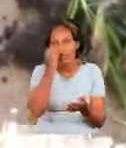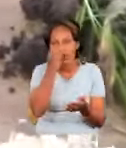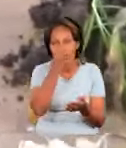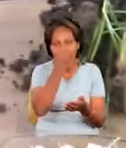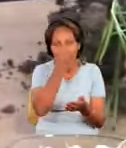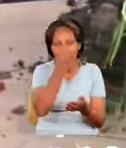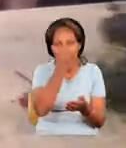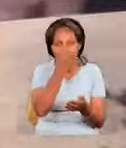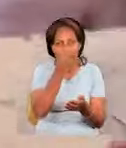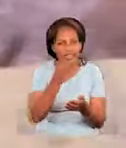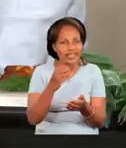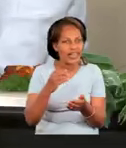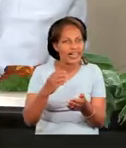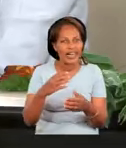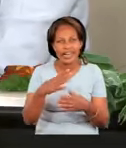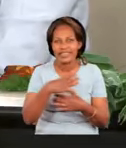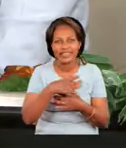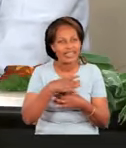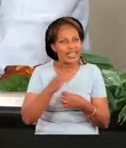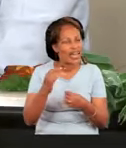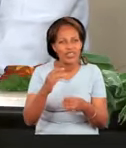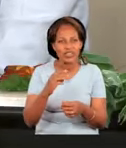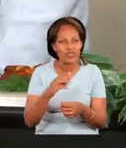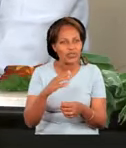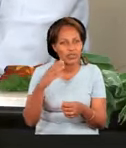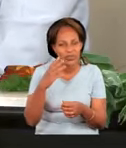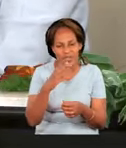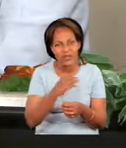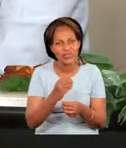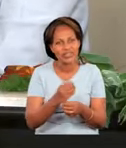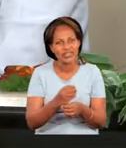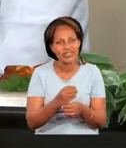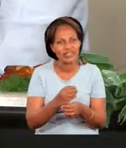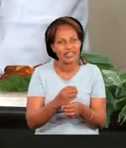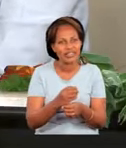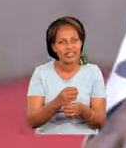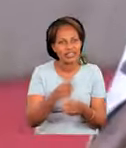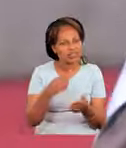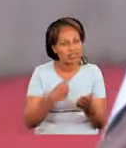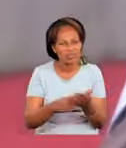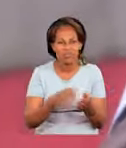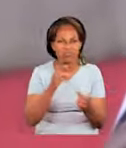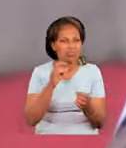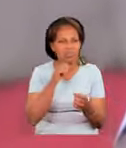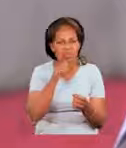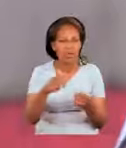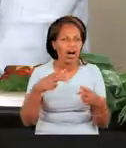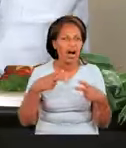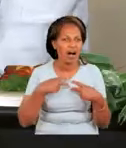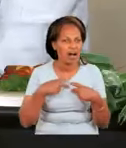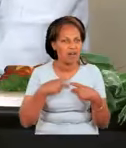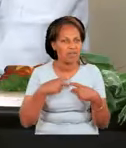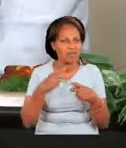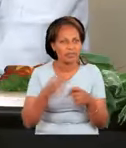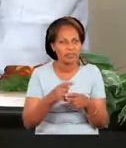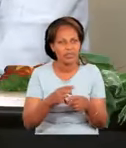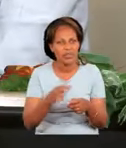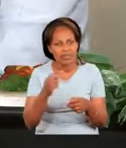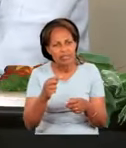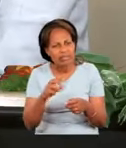Flowers. I like flowers. But this plant here do not have flowers. There's something